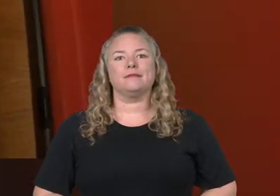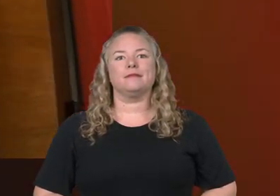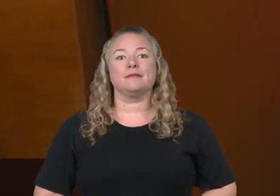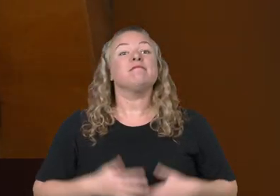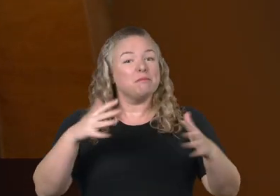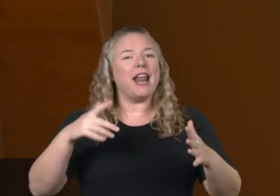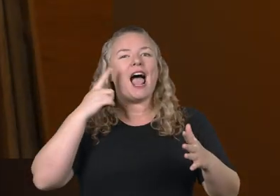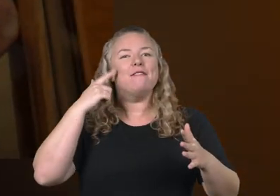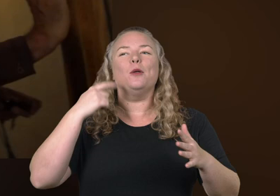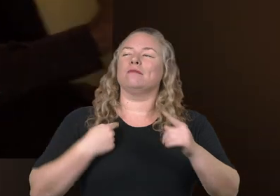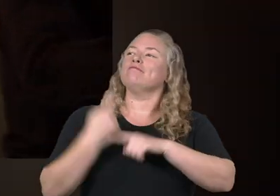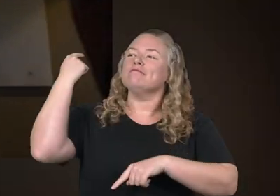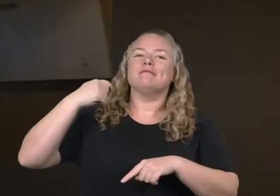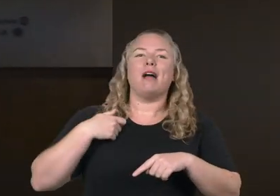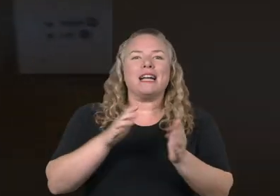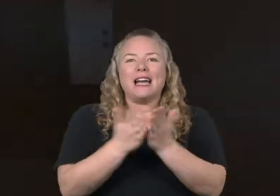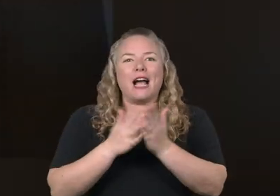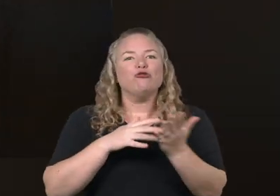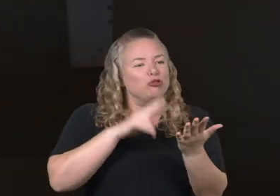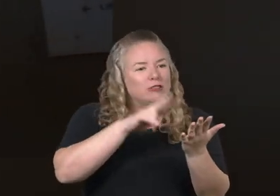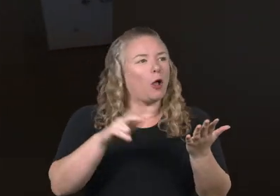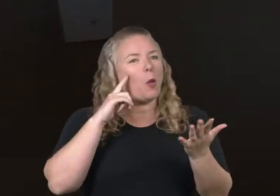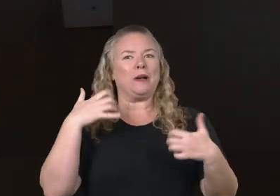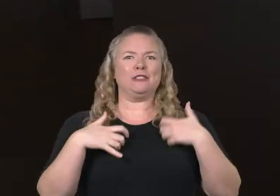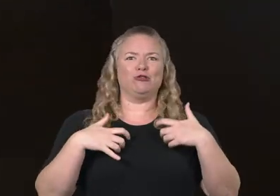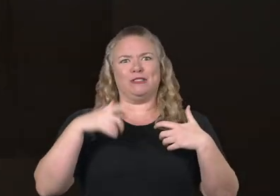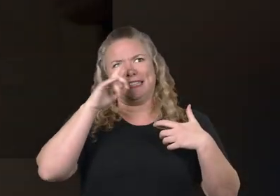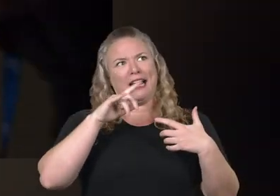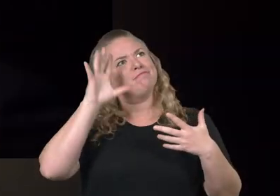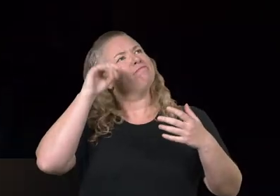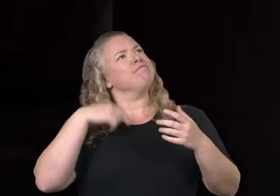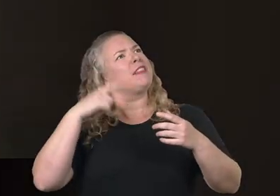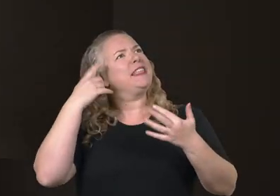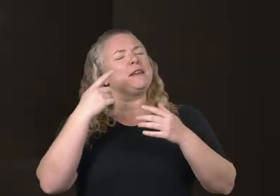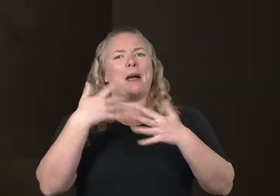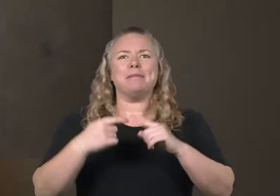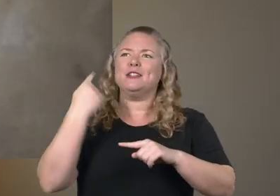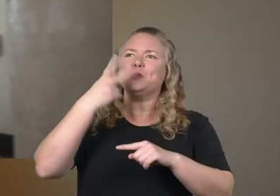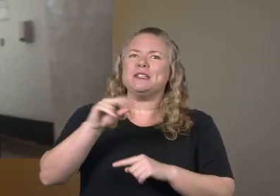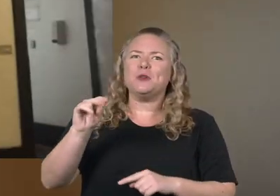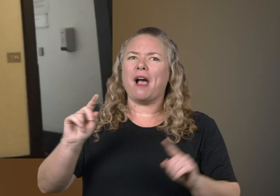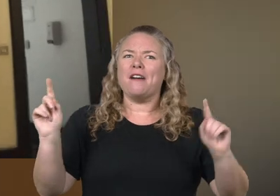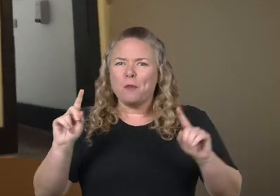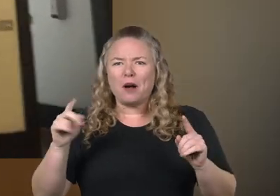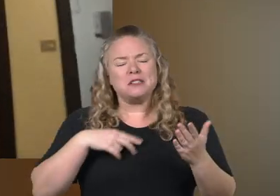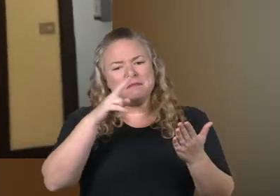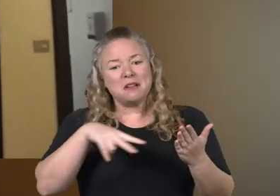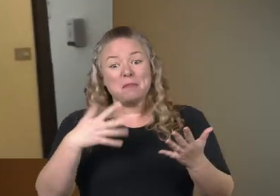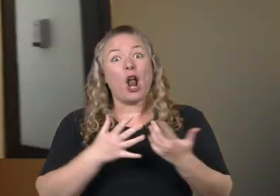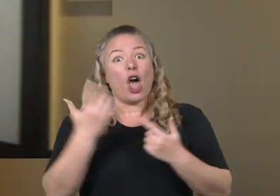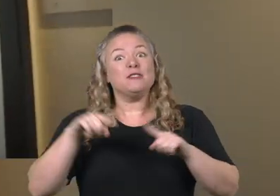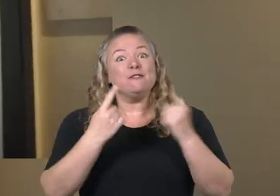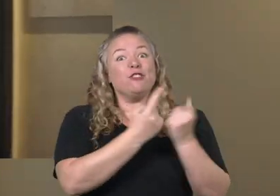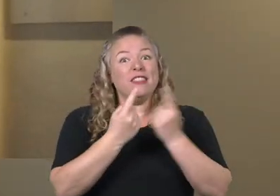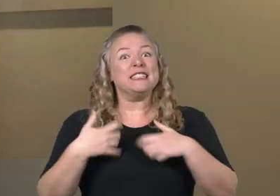Yeah, I actually consulted my diaries, which I thought would be quite an interesting way of thinking about 2012, and I did lots of interesting things. But it was probably about